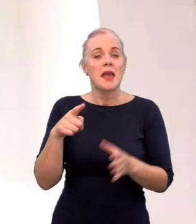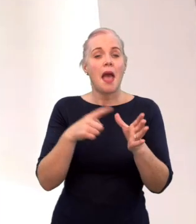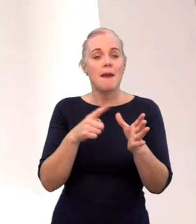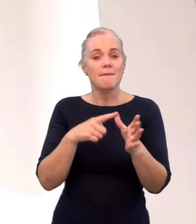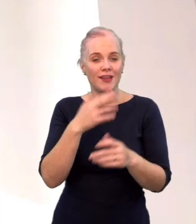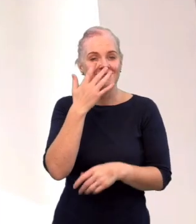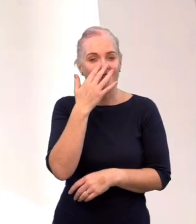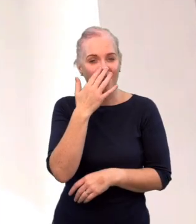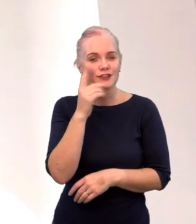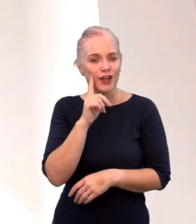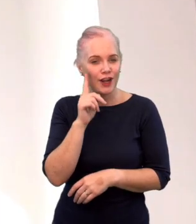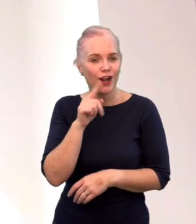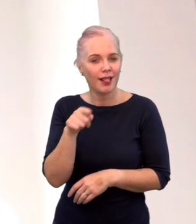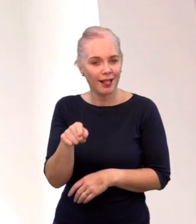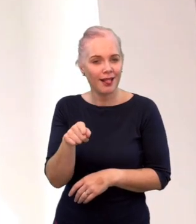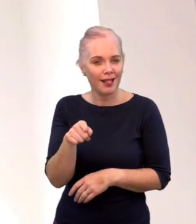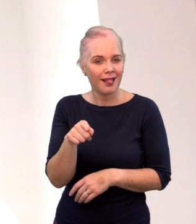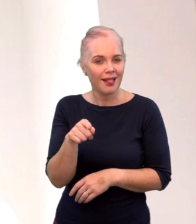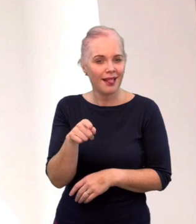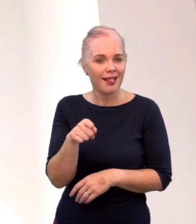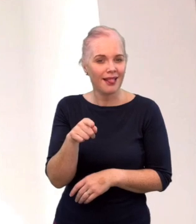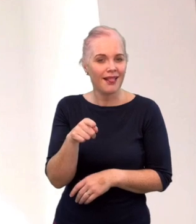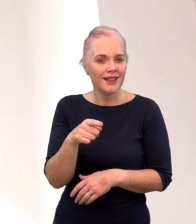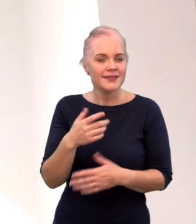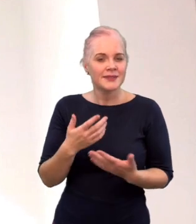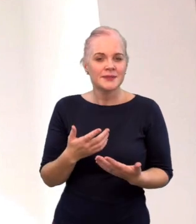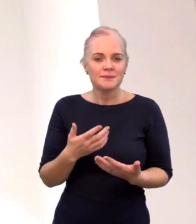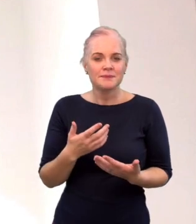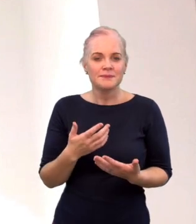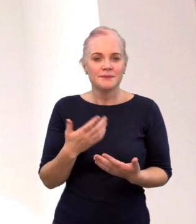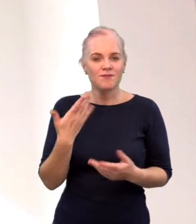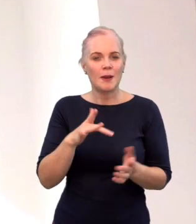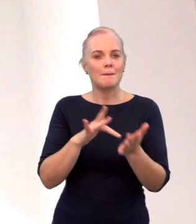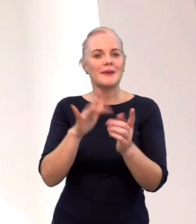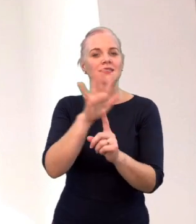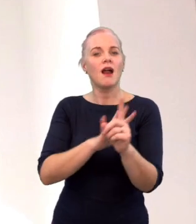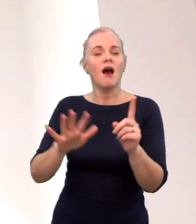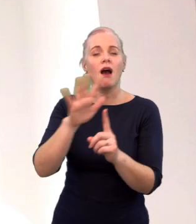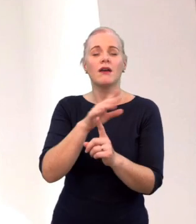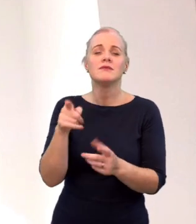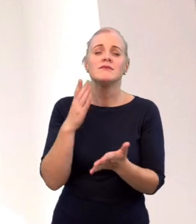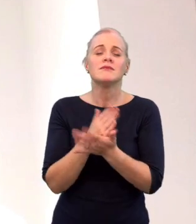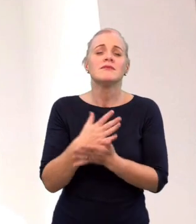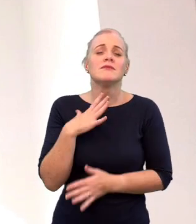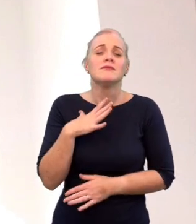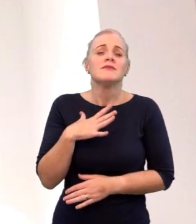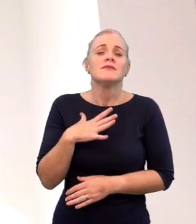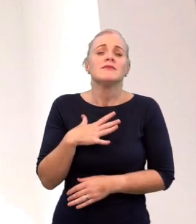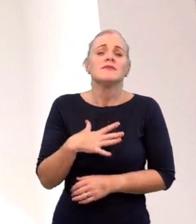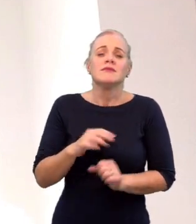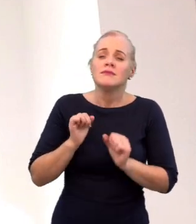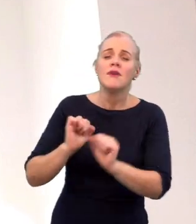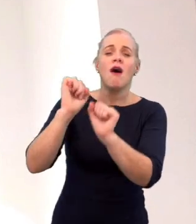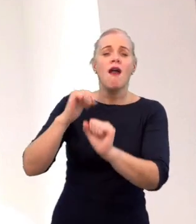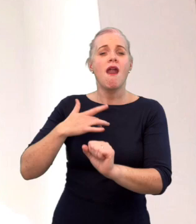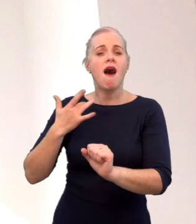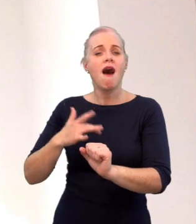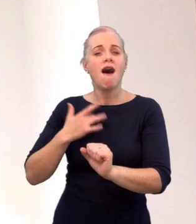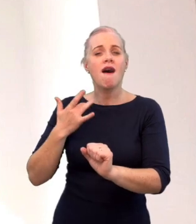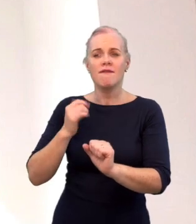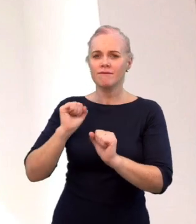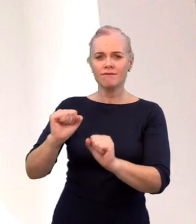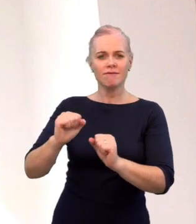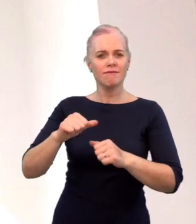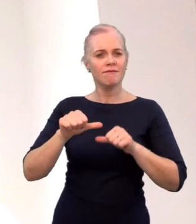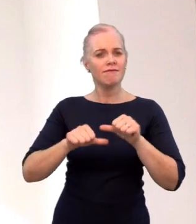Yeah, so Amber is a teenage girl from the Midlands who is desperate to live her own life on